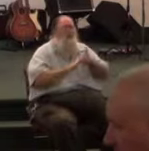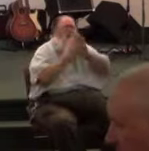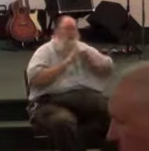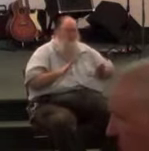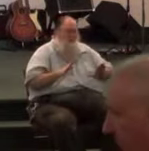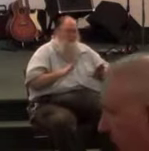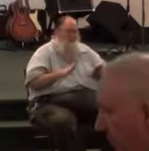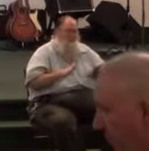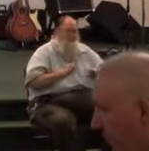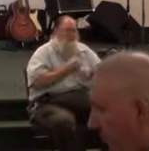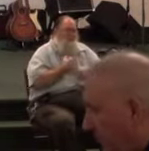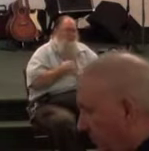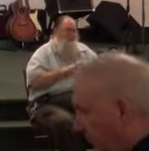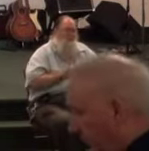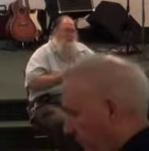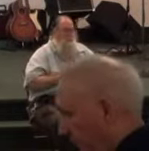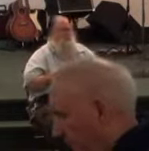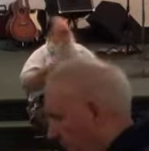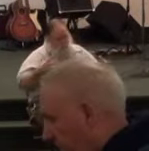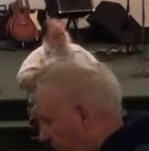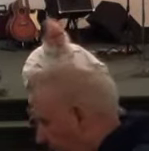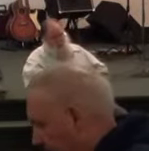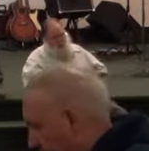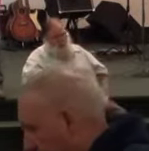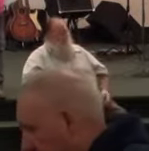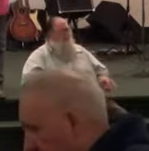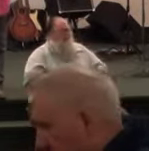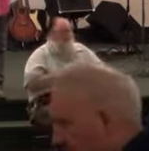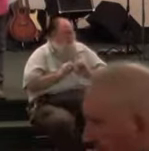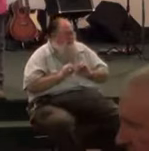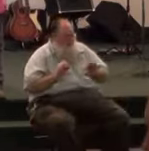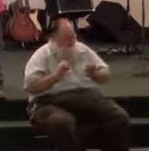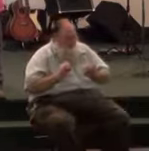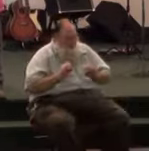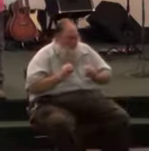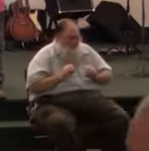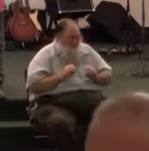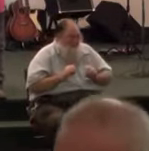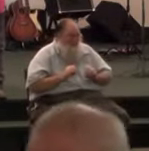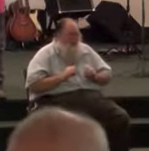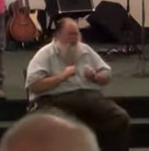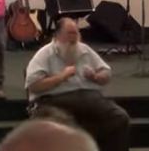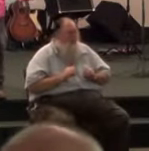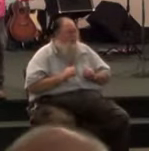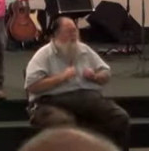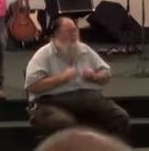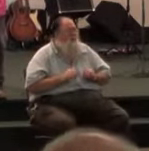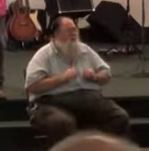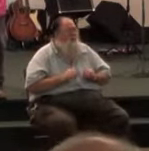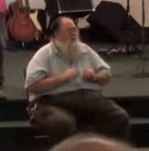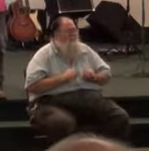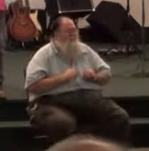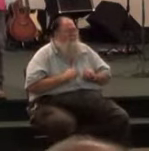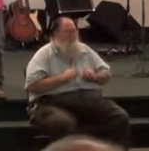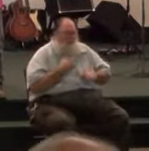lazy. When there's no obstruction, when things get to going good, it's easy to settle